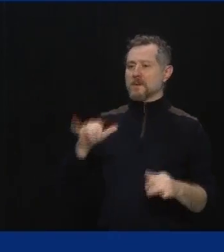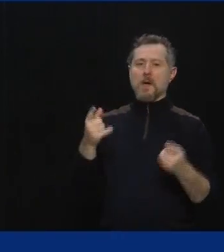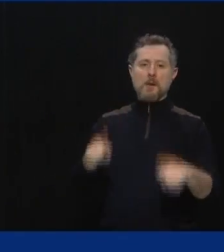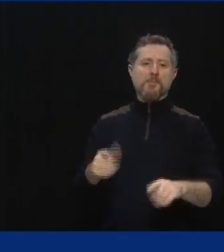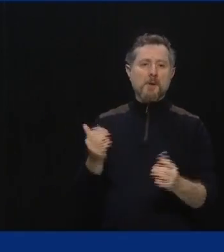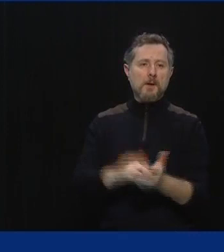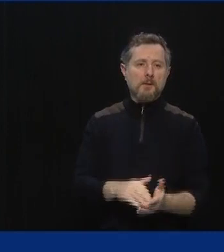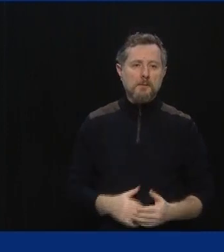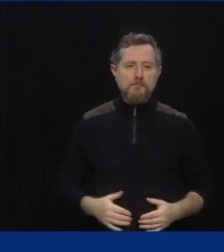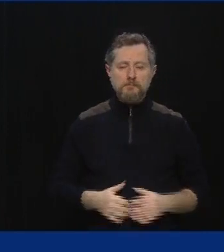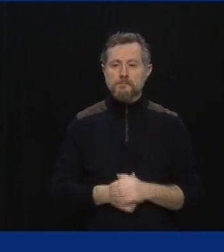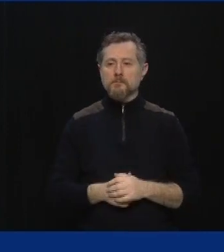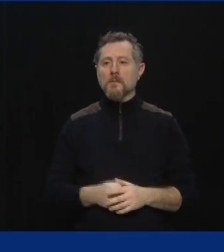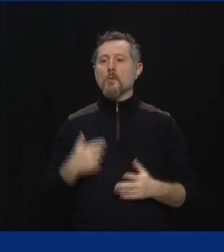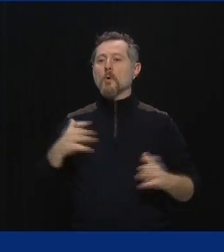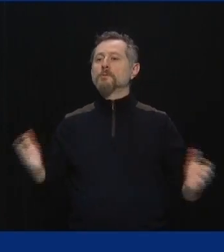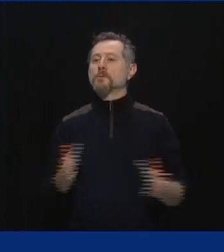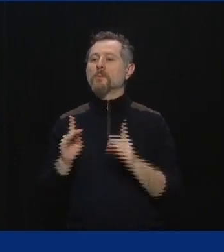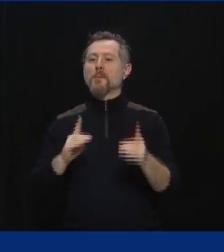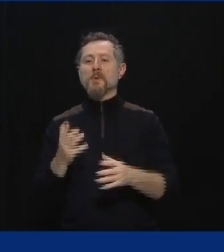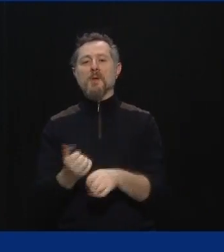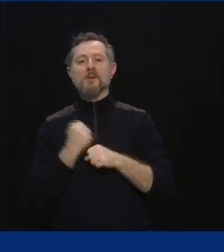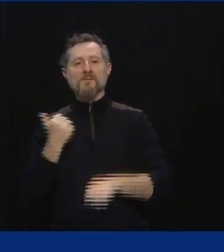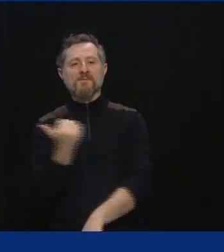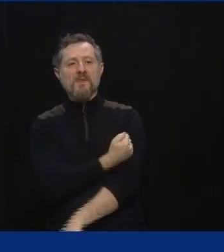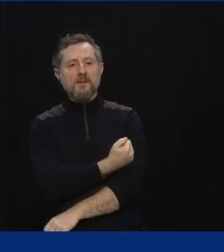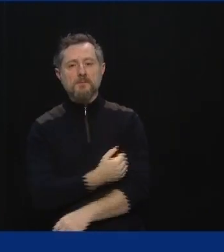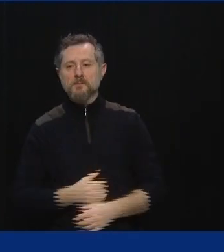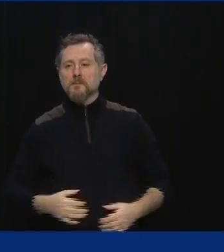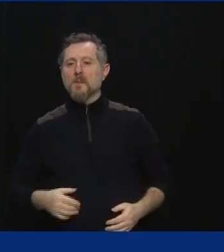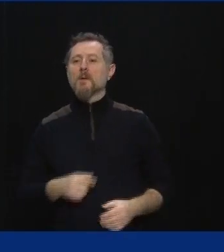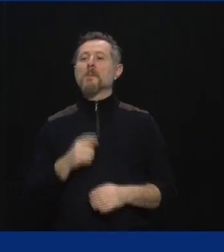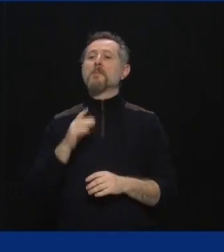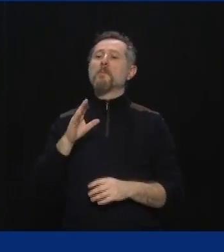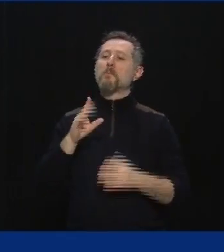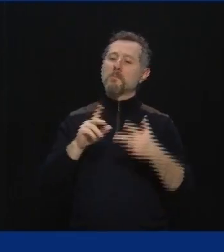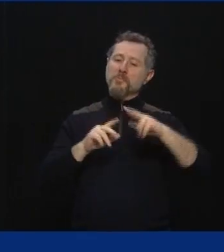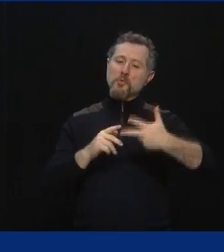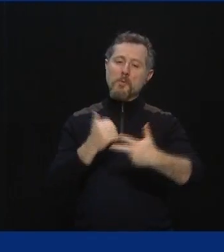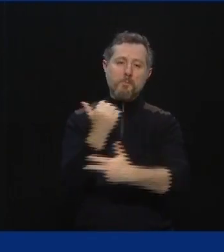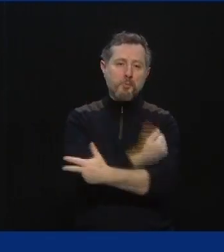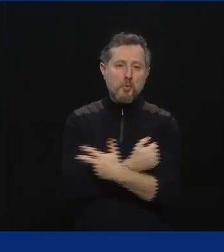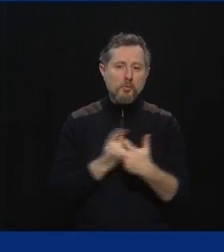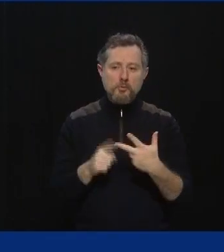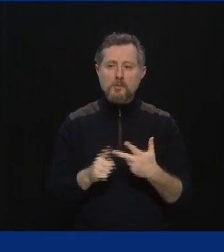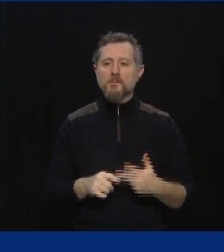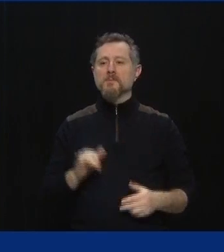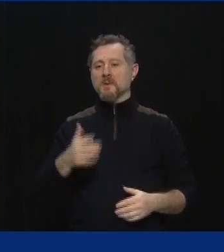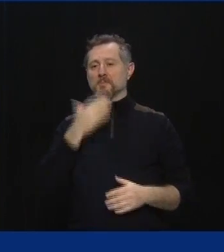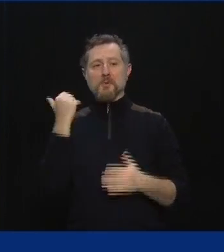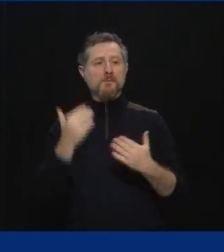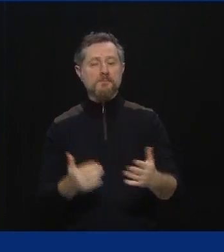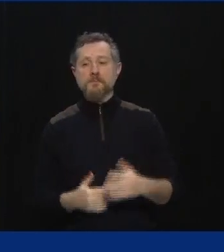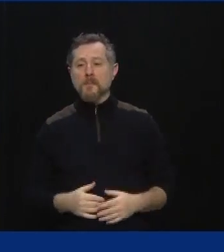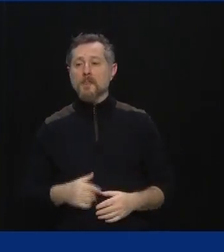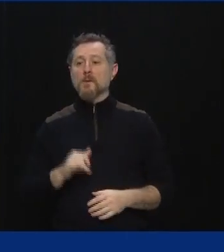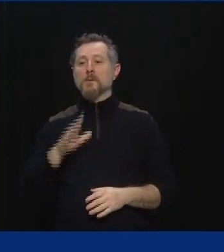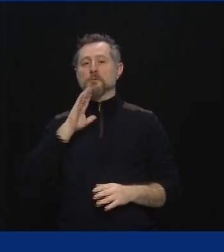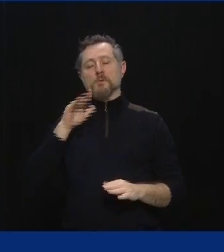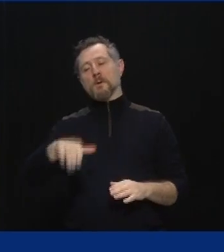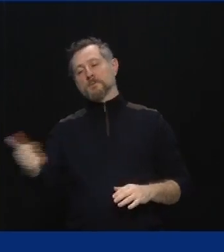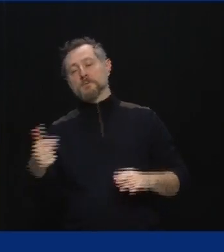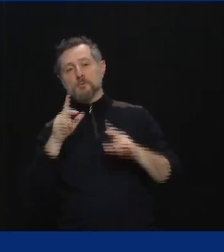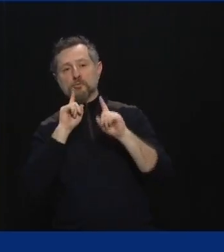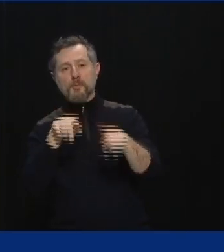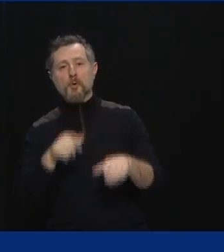will continue to encourage people to get vaccinated and get that booster shot, and that is truly the best path forward. So, you had a question. Governor, the trade